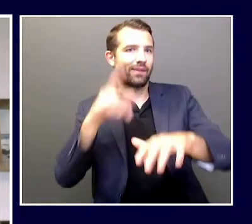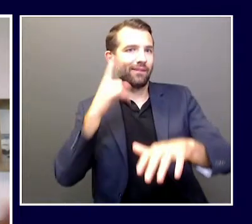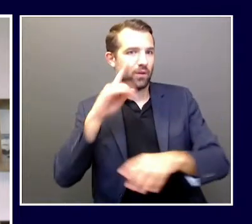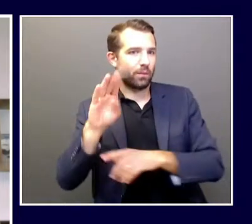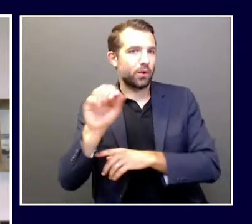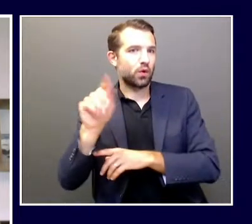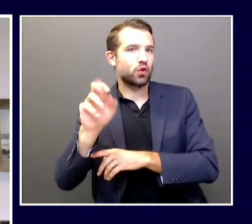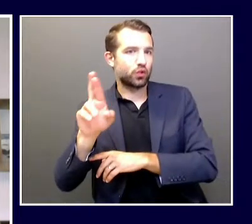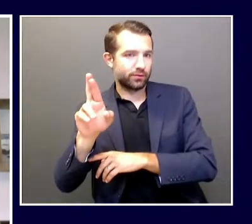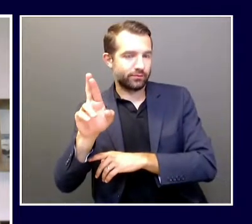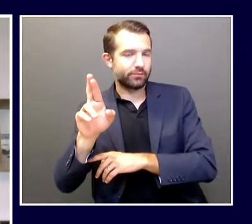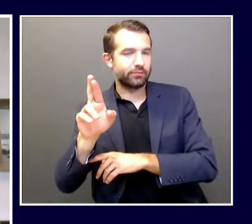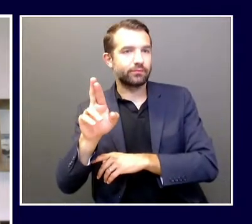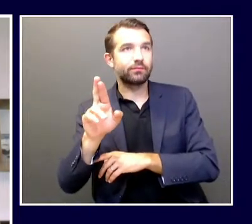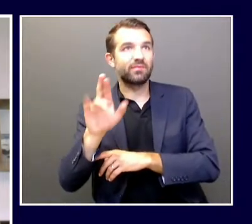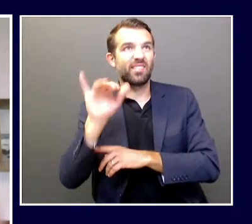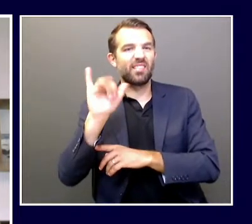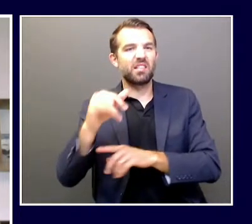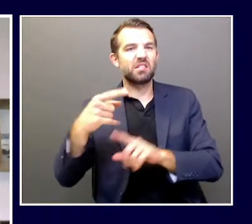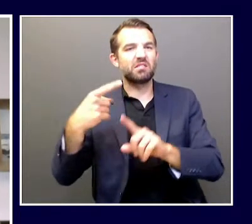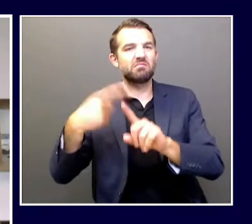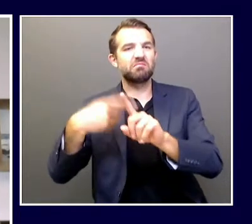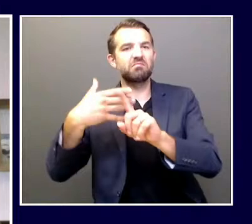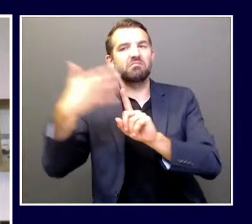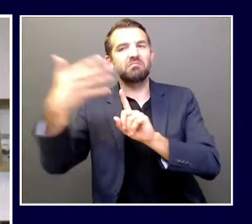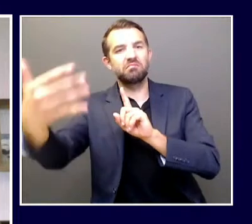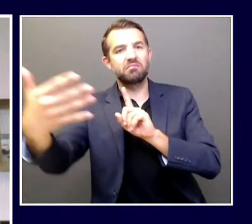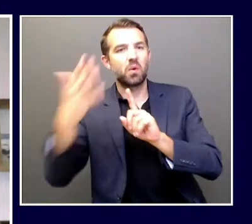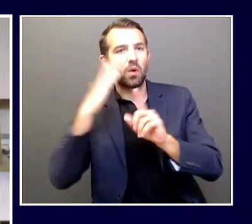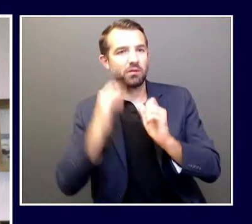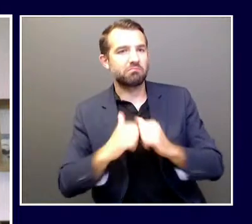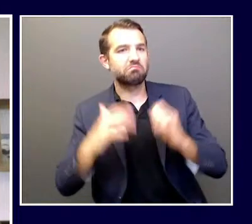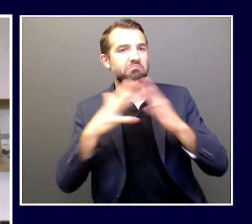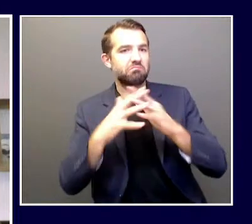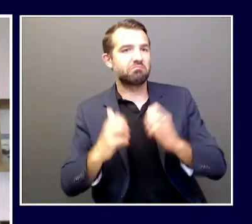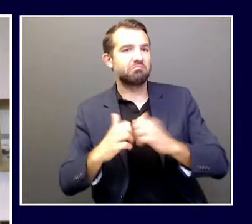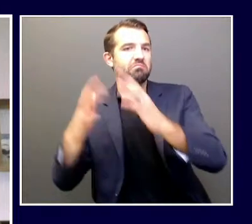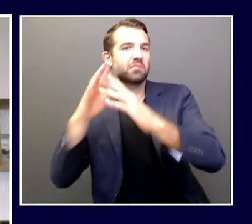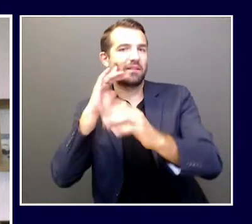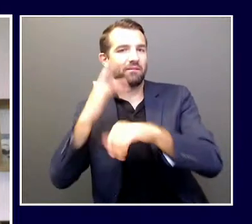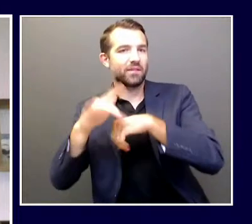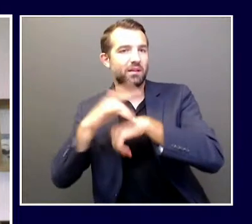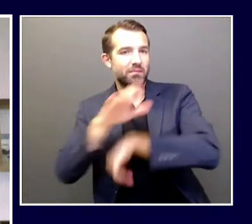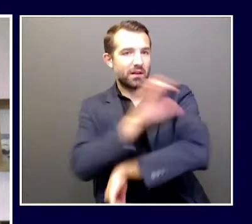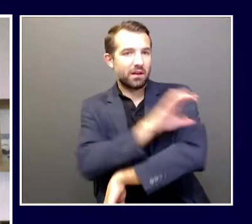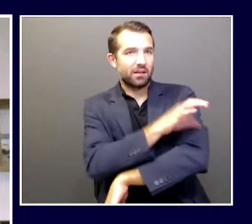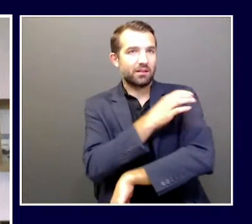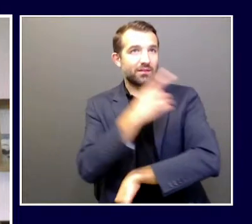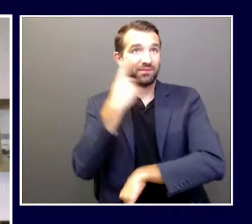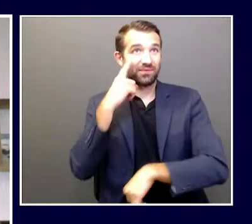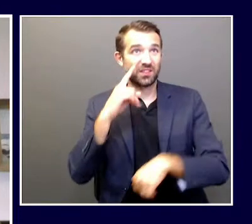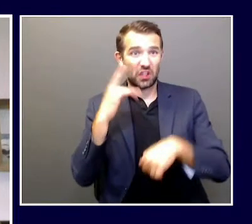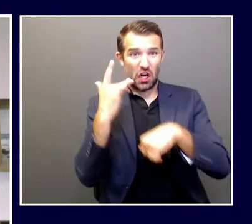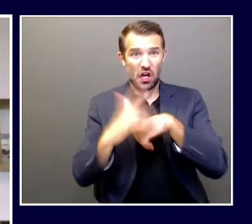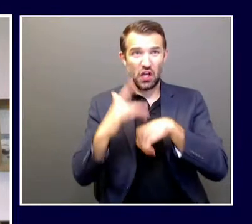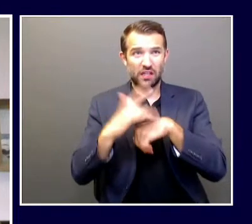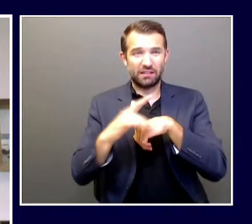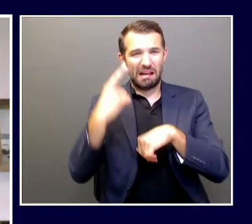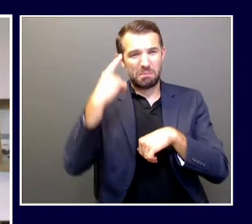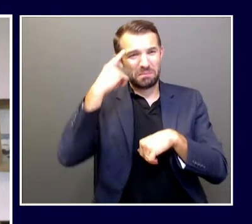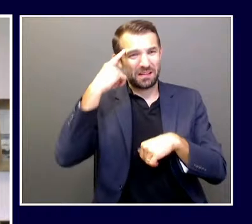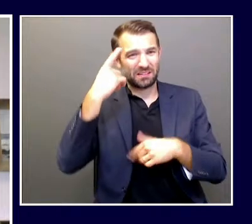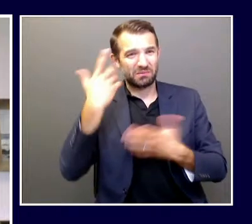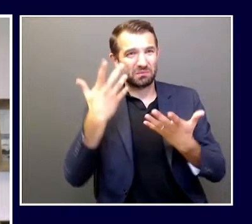sites again for that concerted period of time, still deciding that. It's a function of whether we have enough existing capacity in